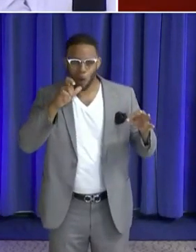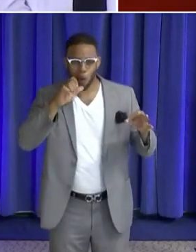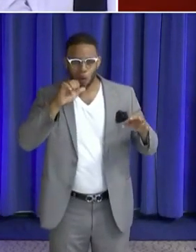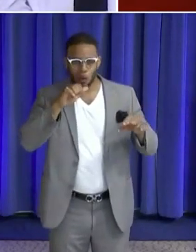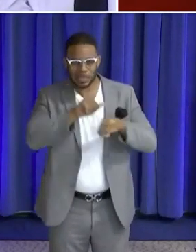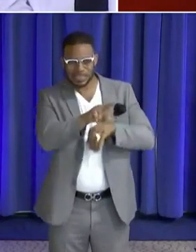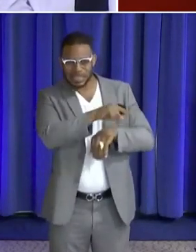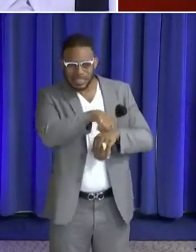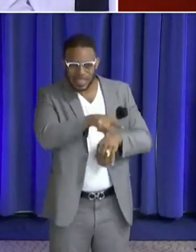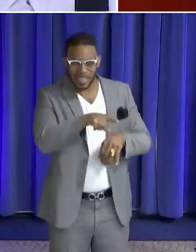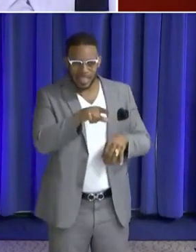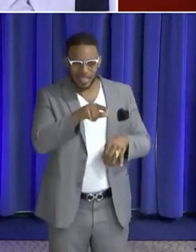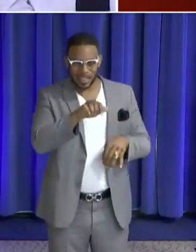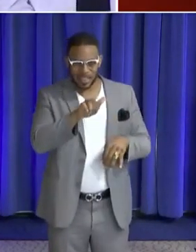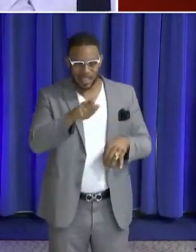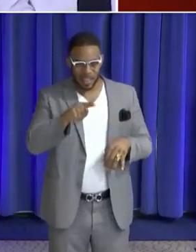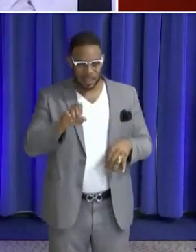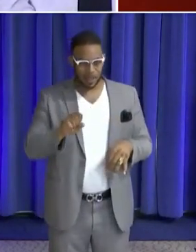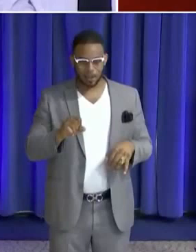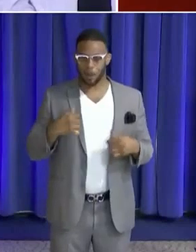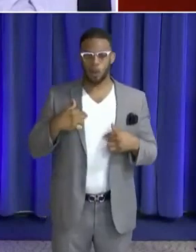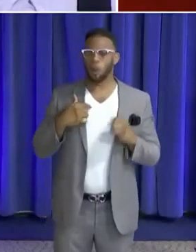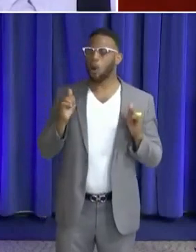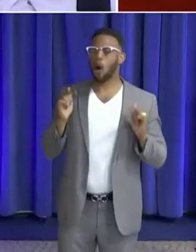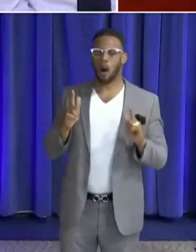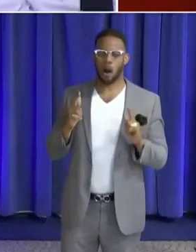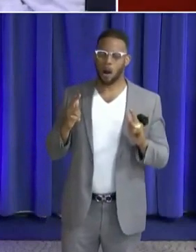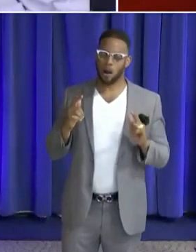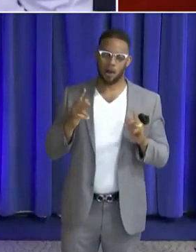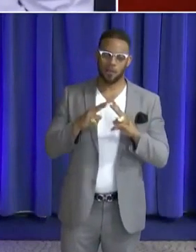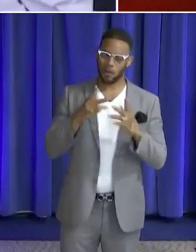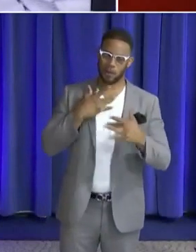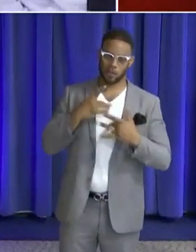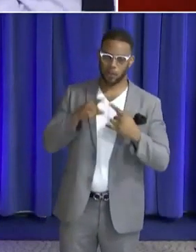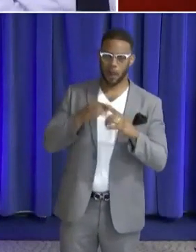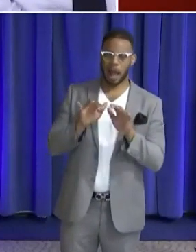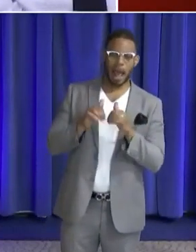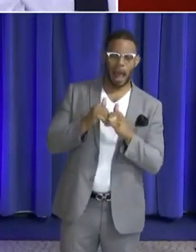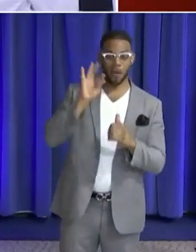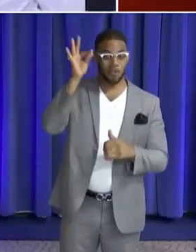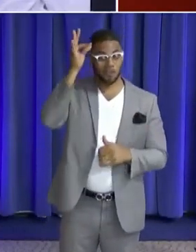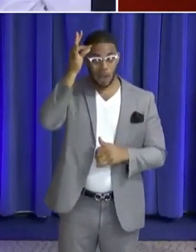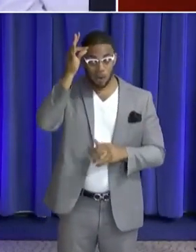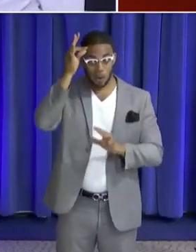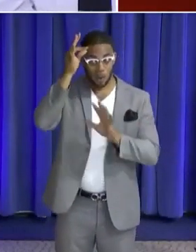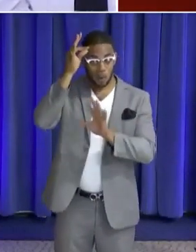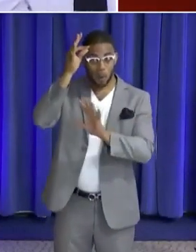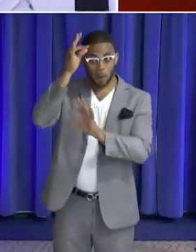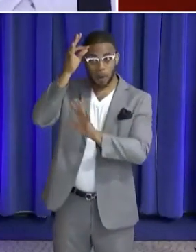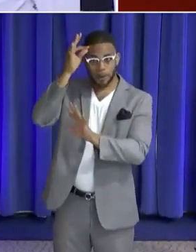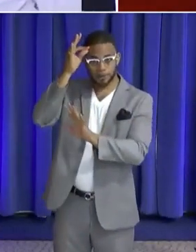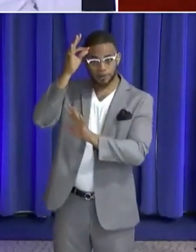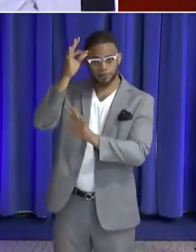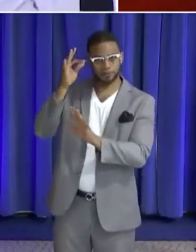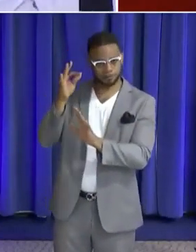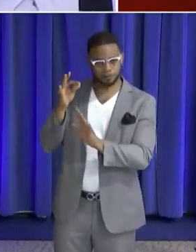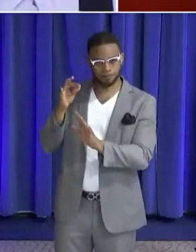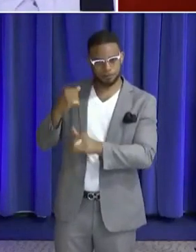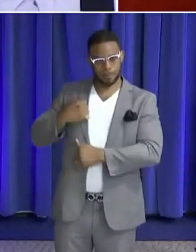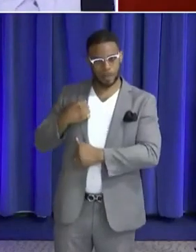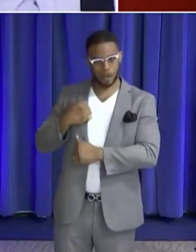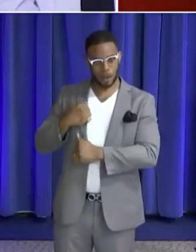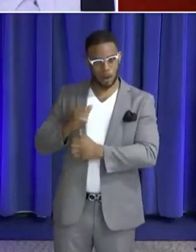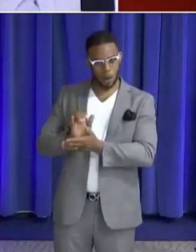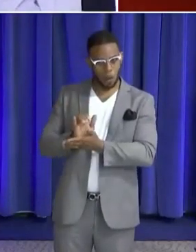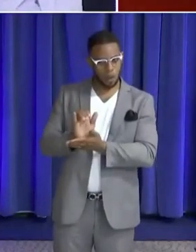those assets? We were all very concerned about how the federal assets pushed out